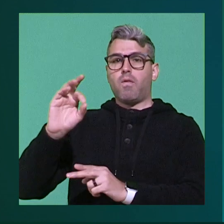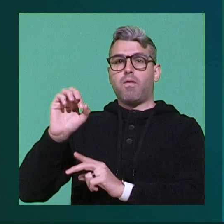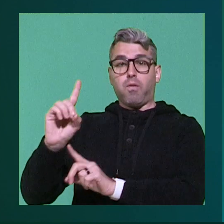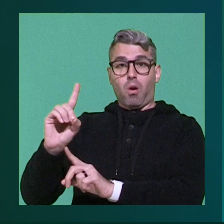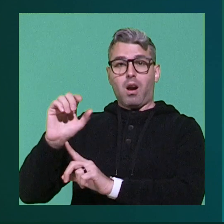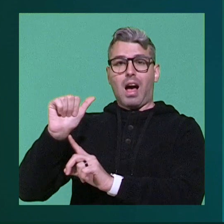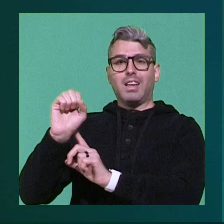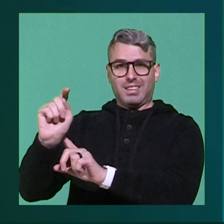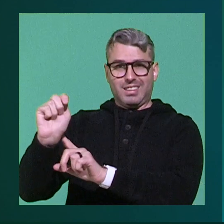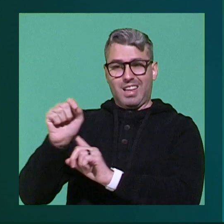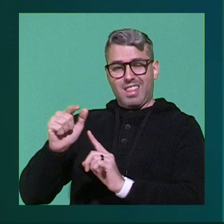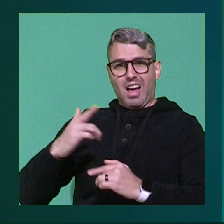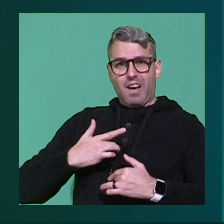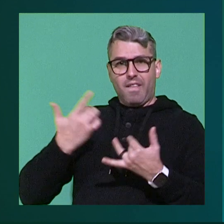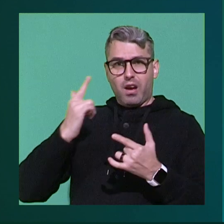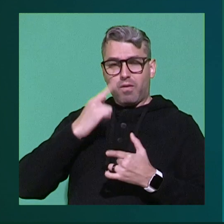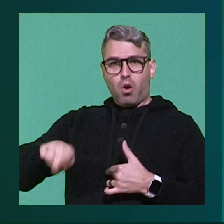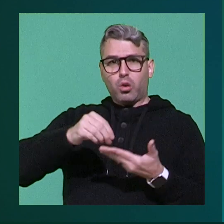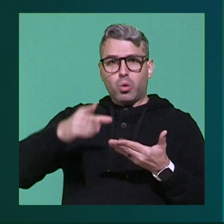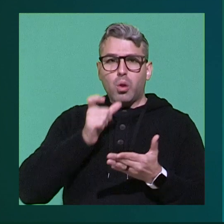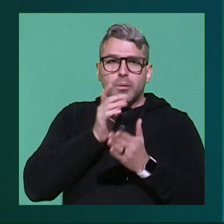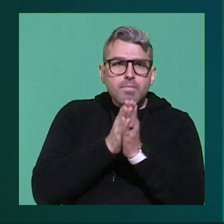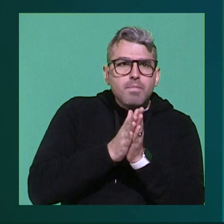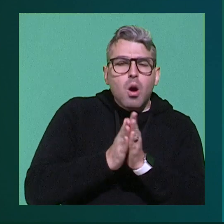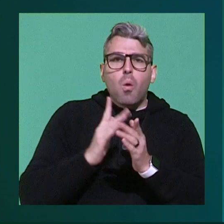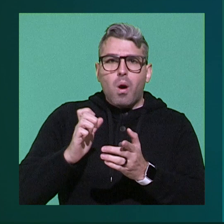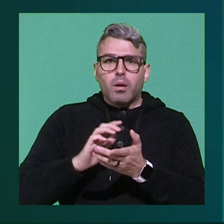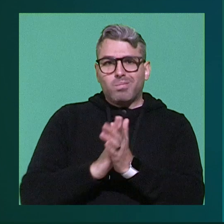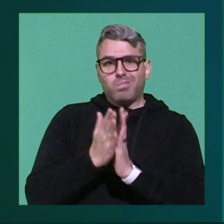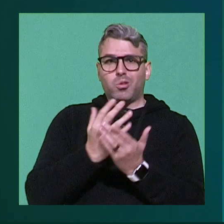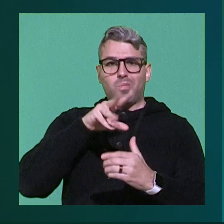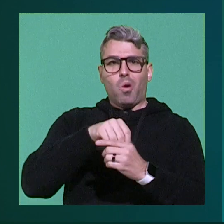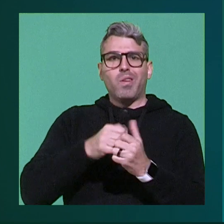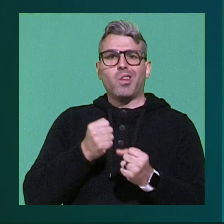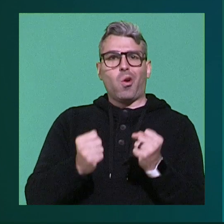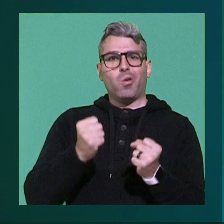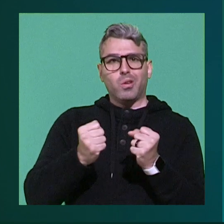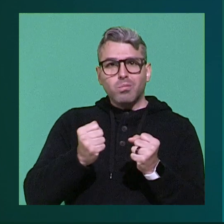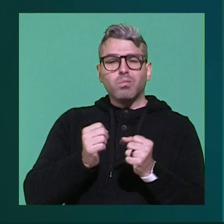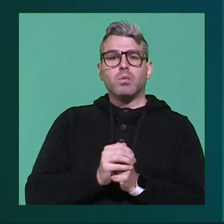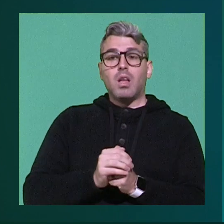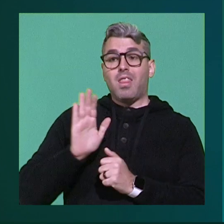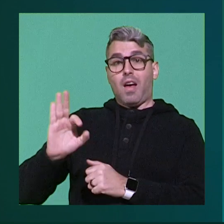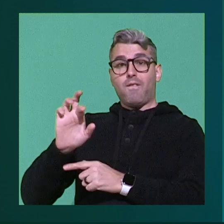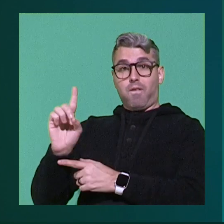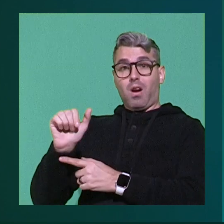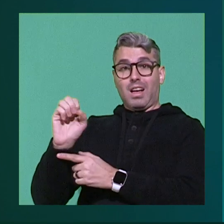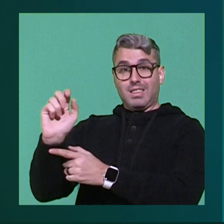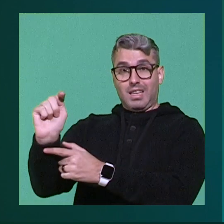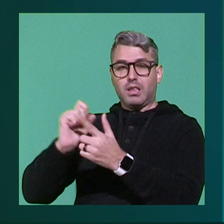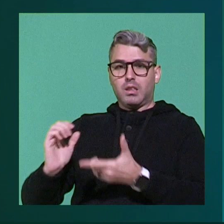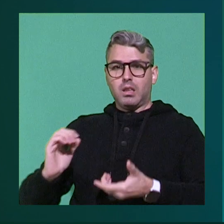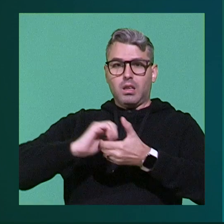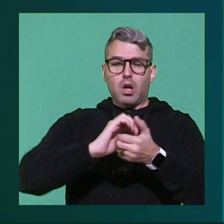Asset Day. This event is designed for students interested in pursuing a career in automotive industry. The Ford Asset Program is a